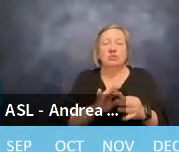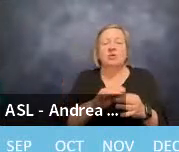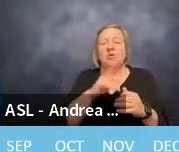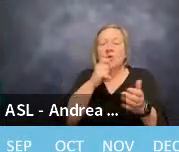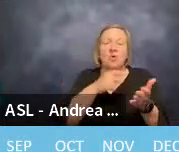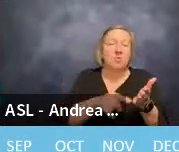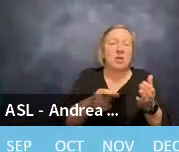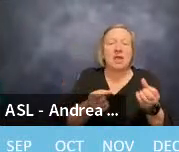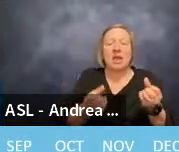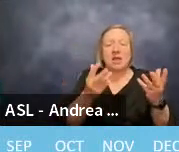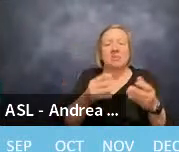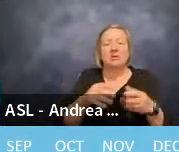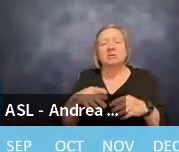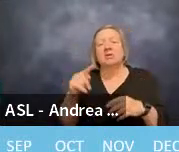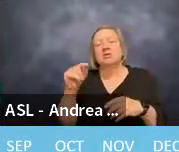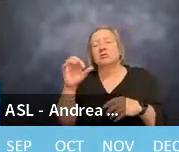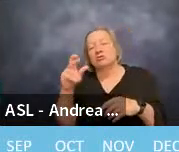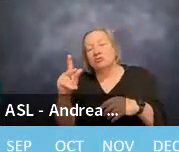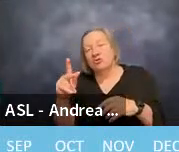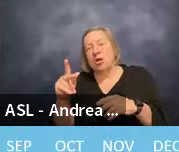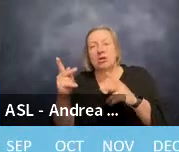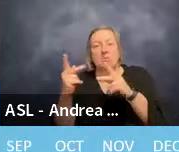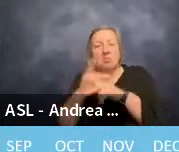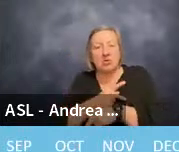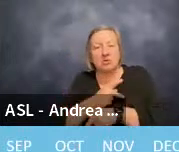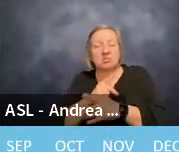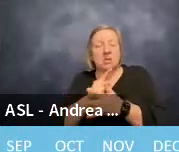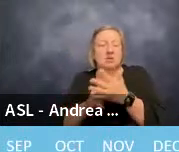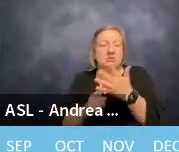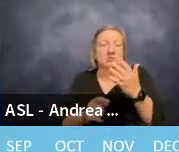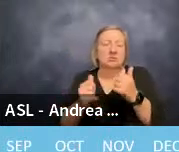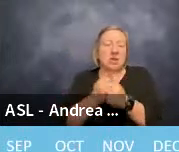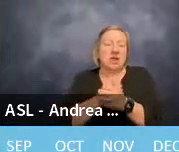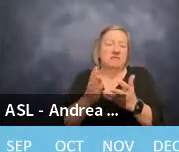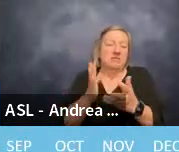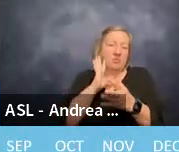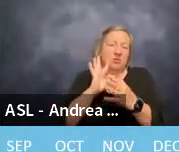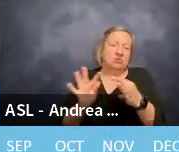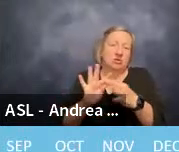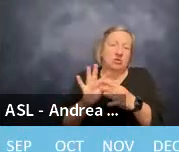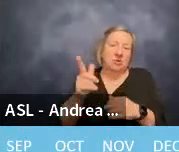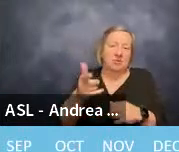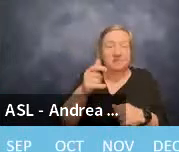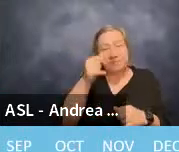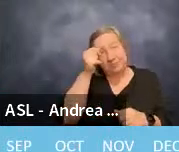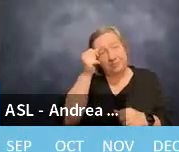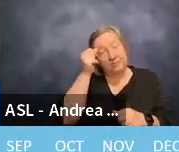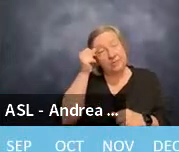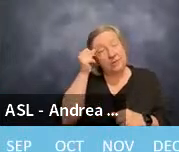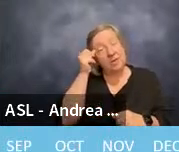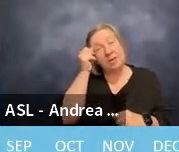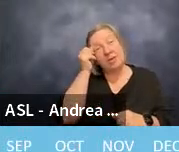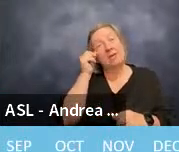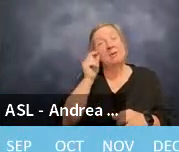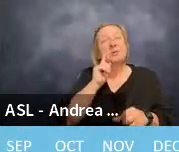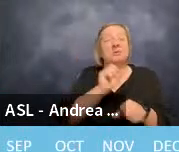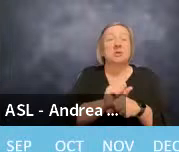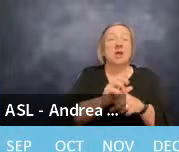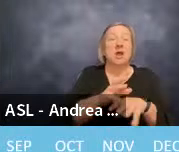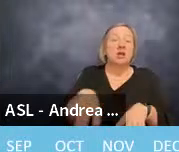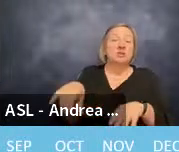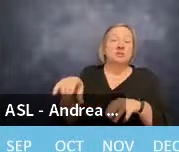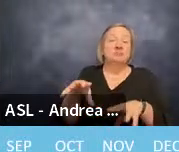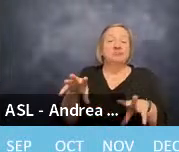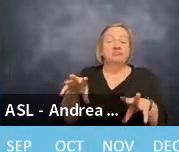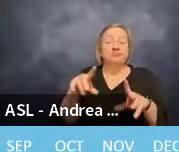how much, truck multipliers, et cetera, that we're going to talk about in a little while. The actual adoption of toll rates